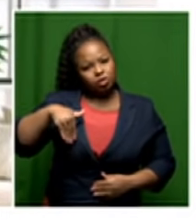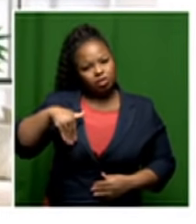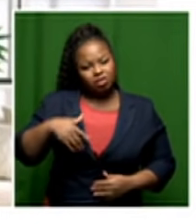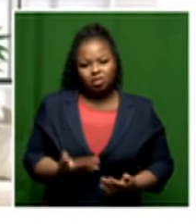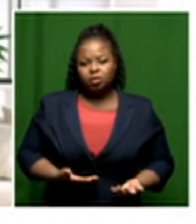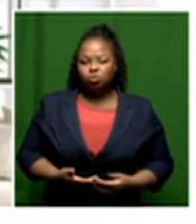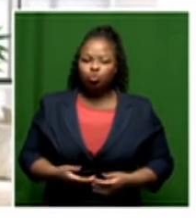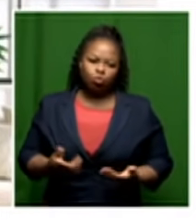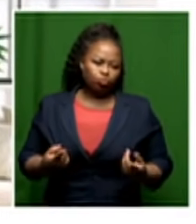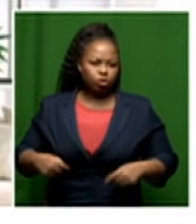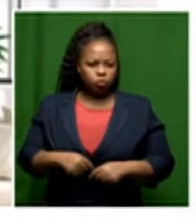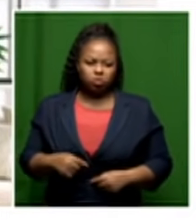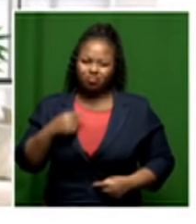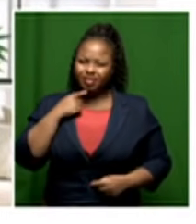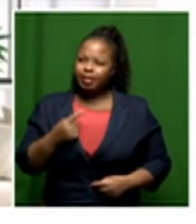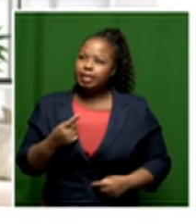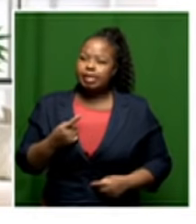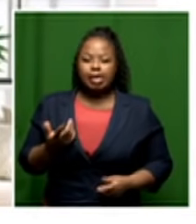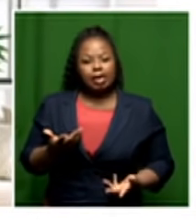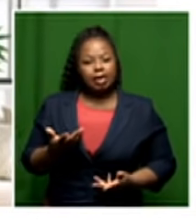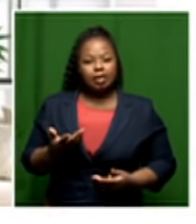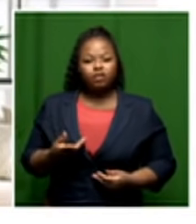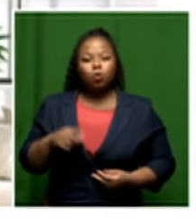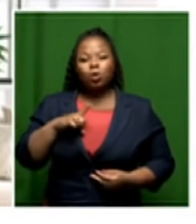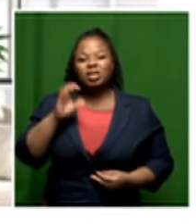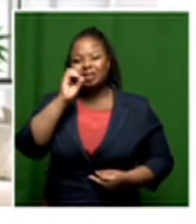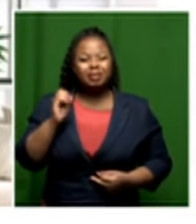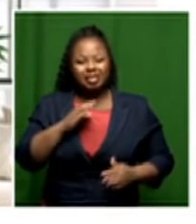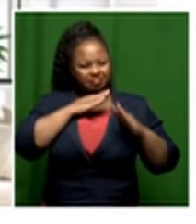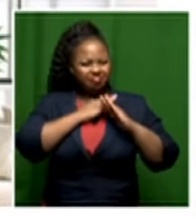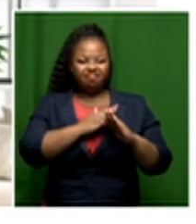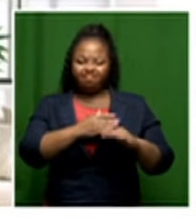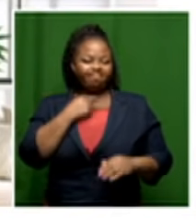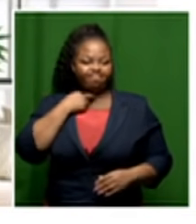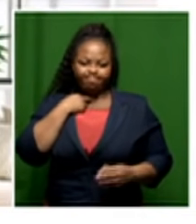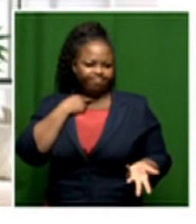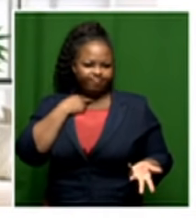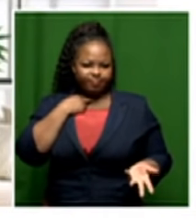actually are what we call like the sterile, type of vaccines, in the sense that